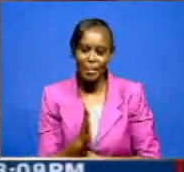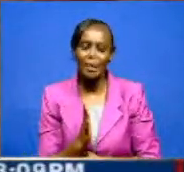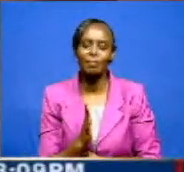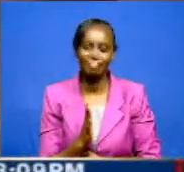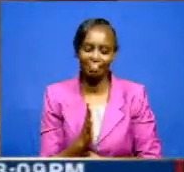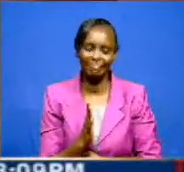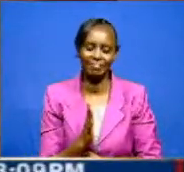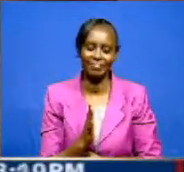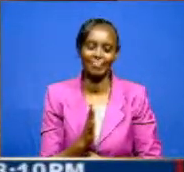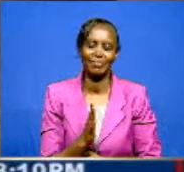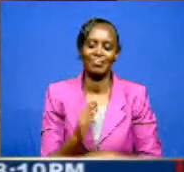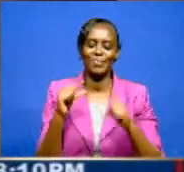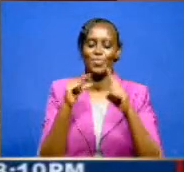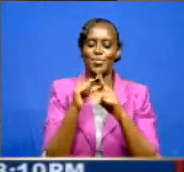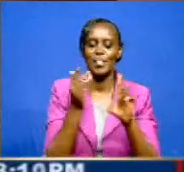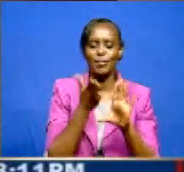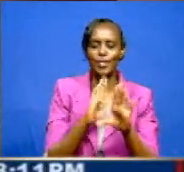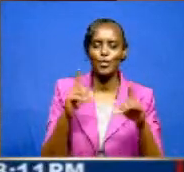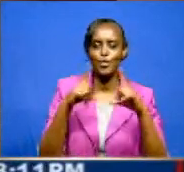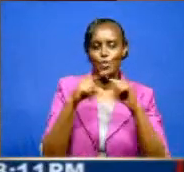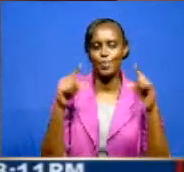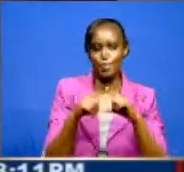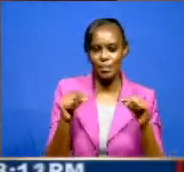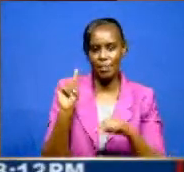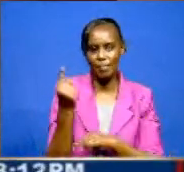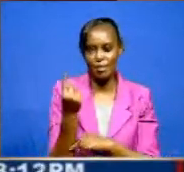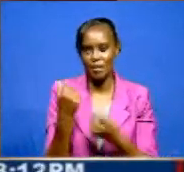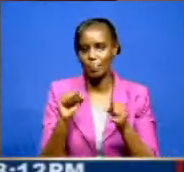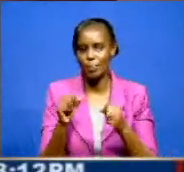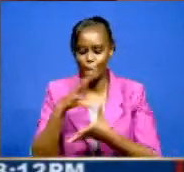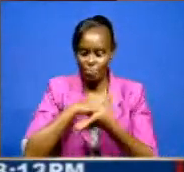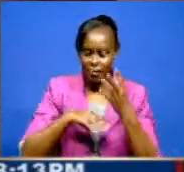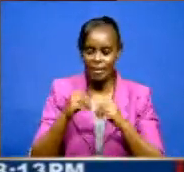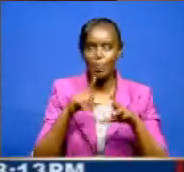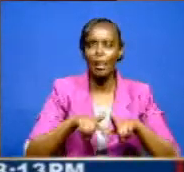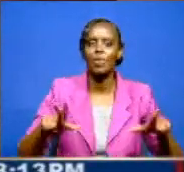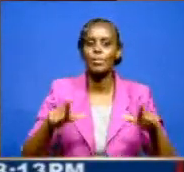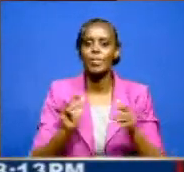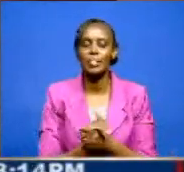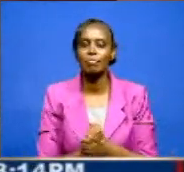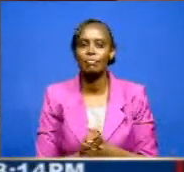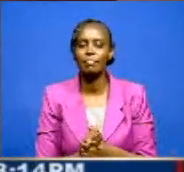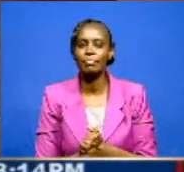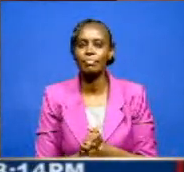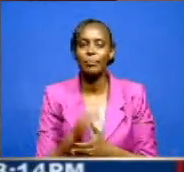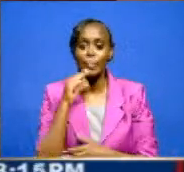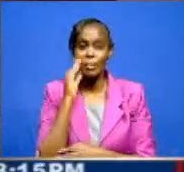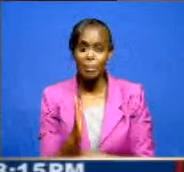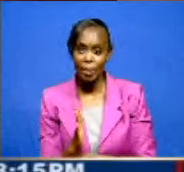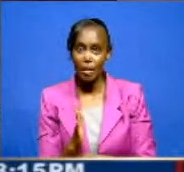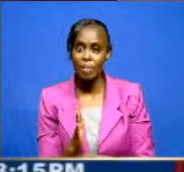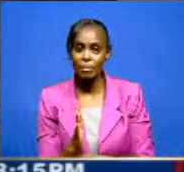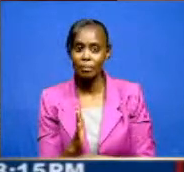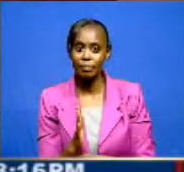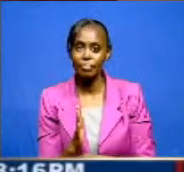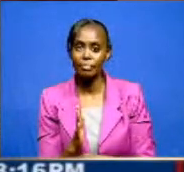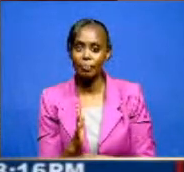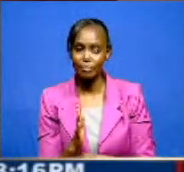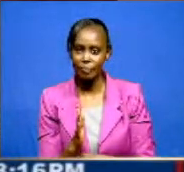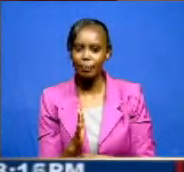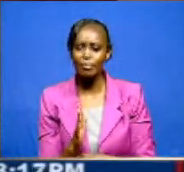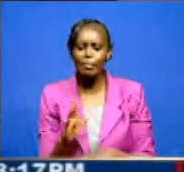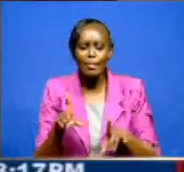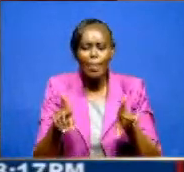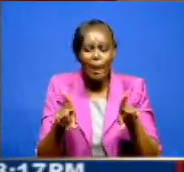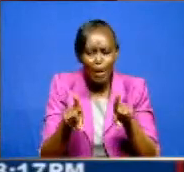a parliamentary, so I withdraw. First, I cannot mix languages. Mr. Speaker,